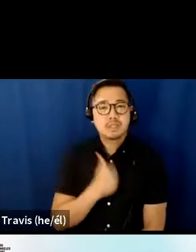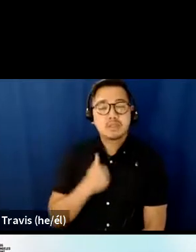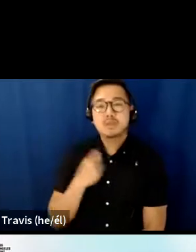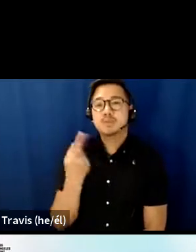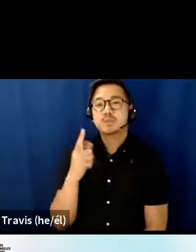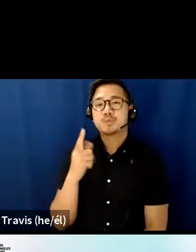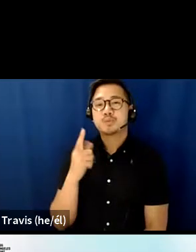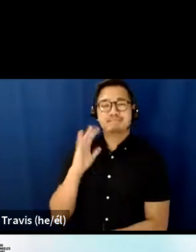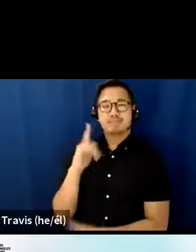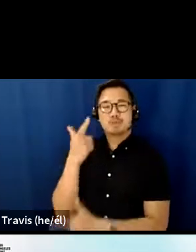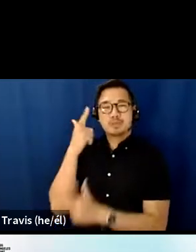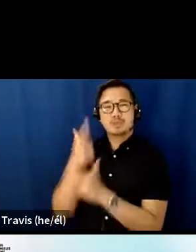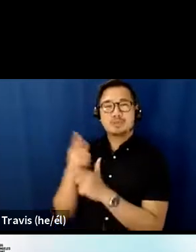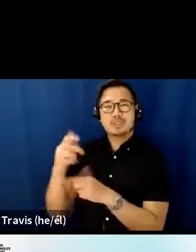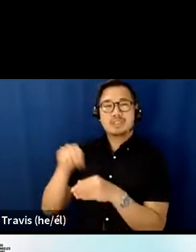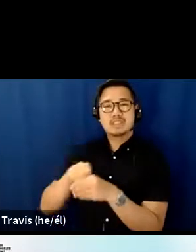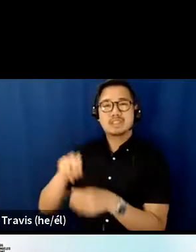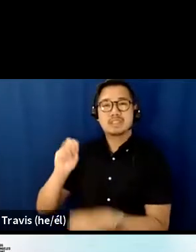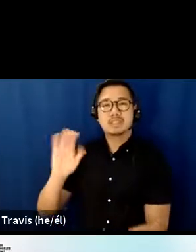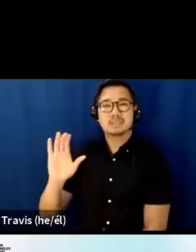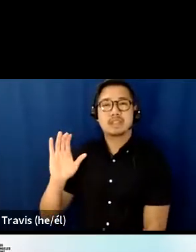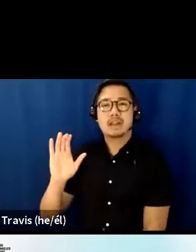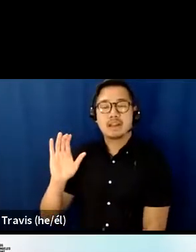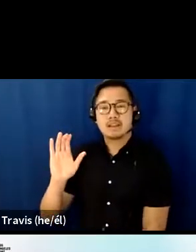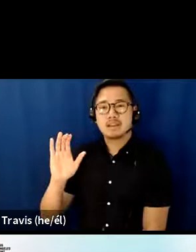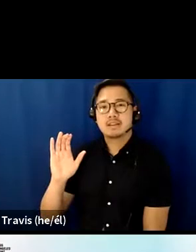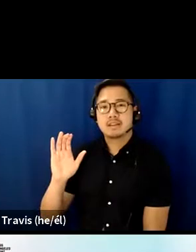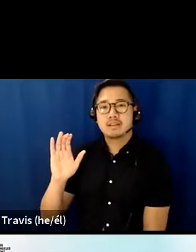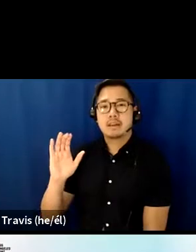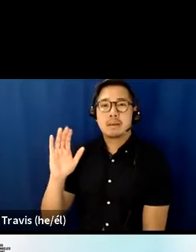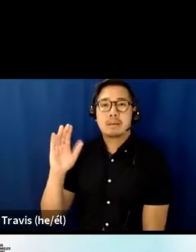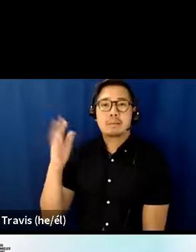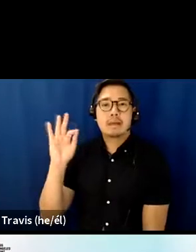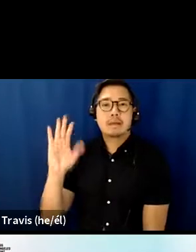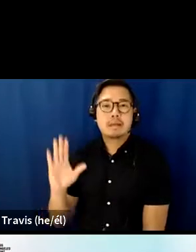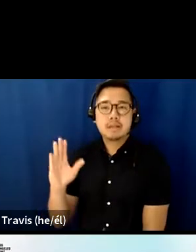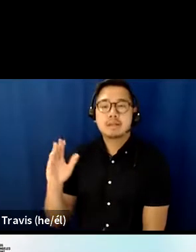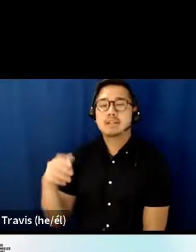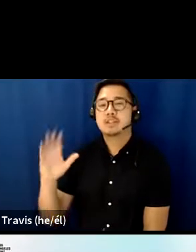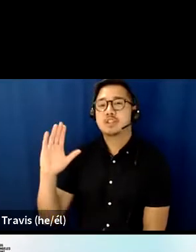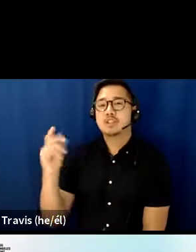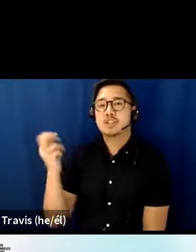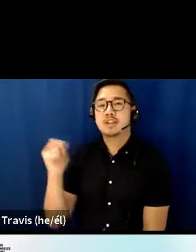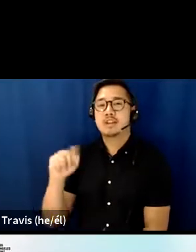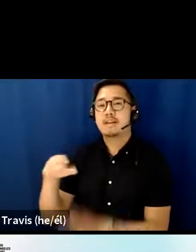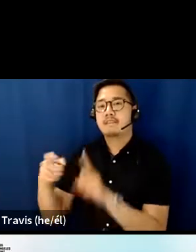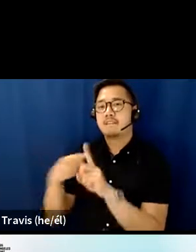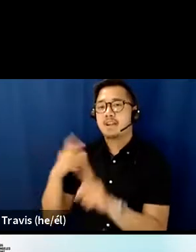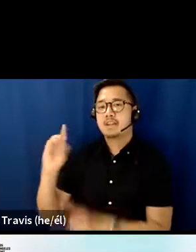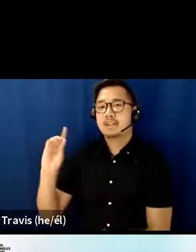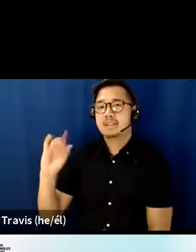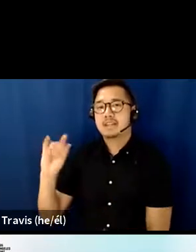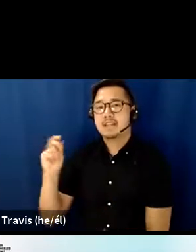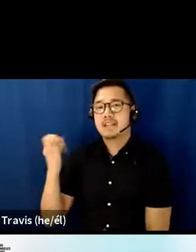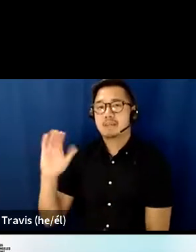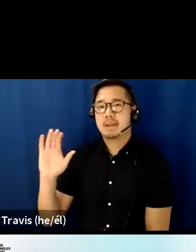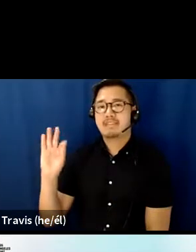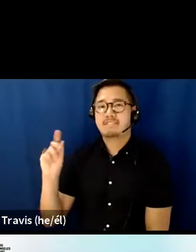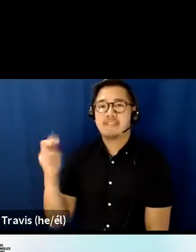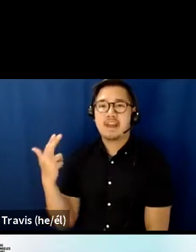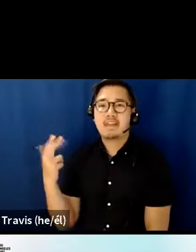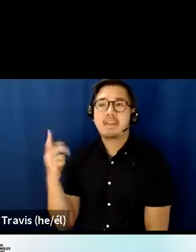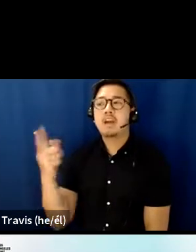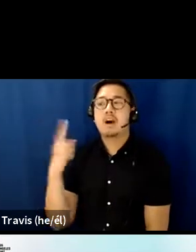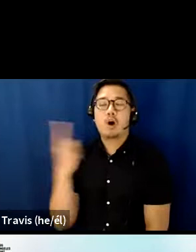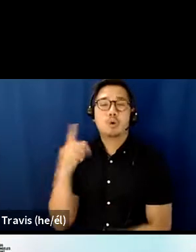Carolina, Pastor Michael Shannon of Dynamic Faith ministries. And one of the things that he always